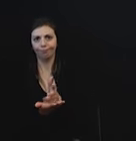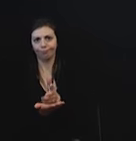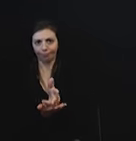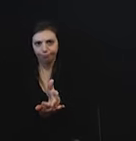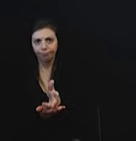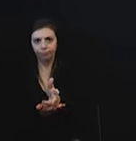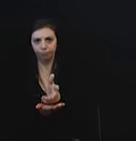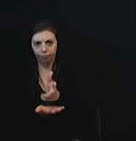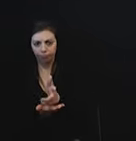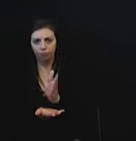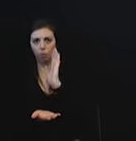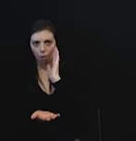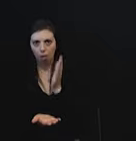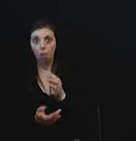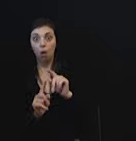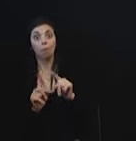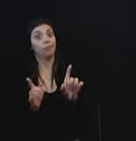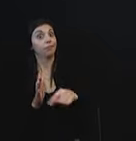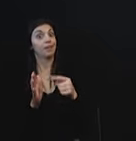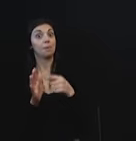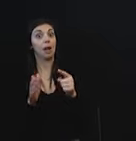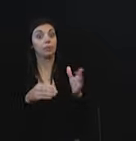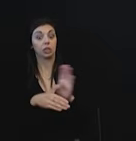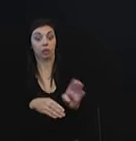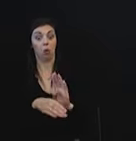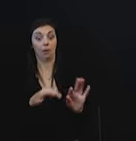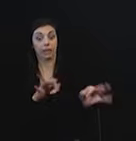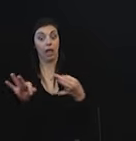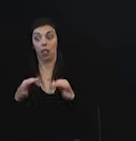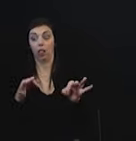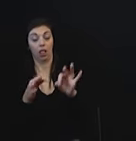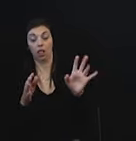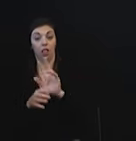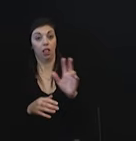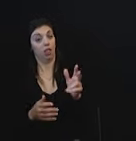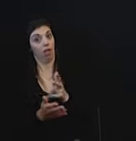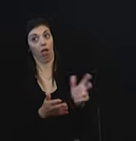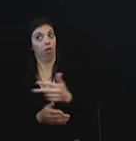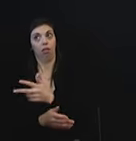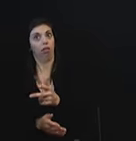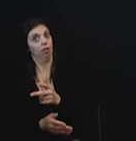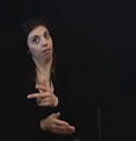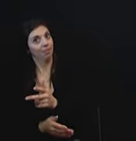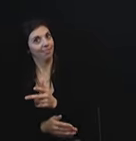distraction and the busyness of getting from one place to another, and don't lie in church,